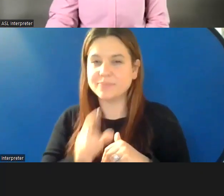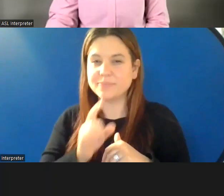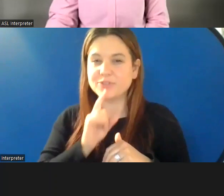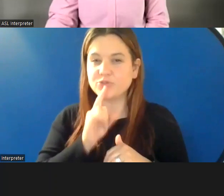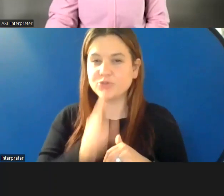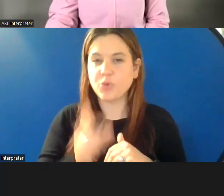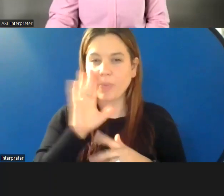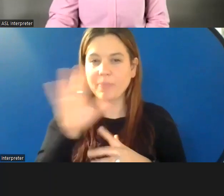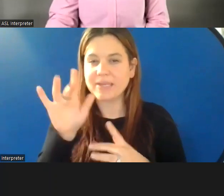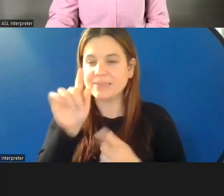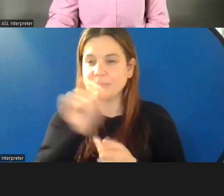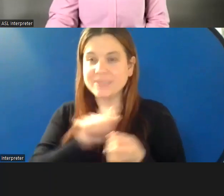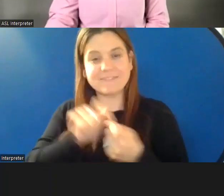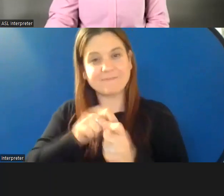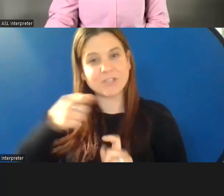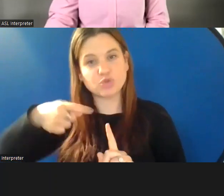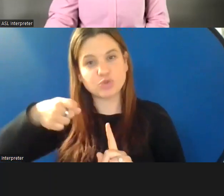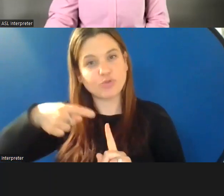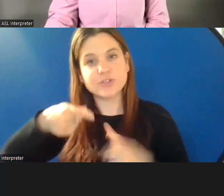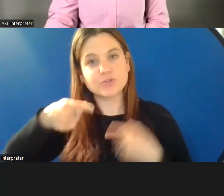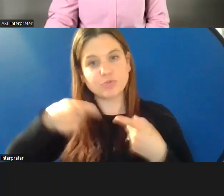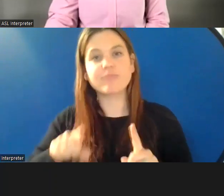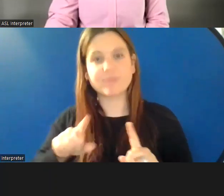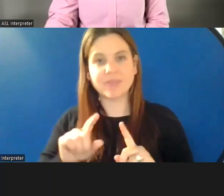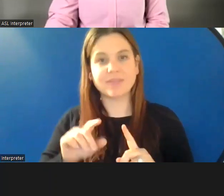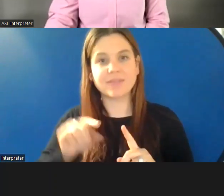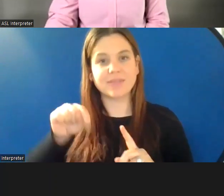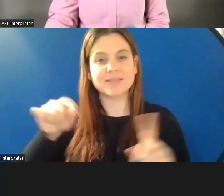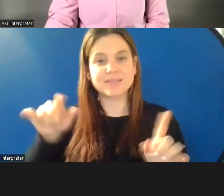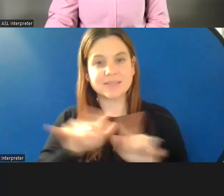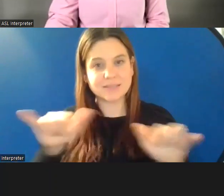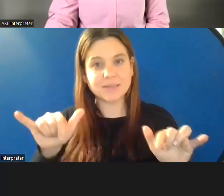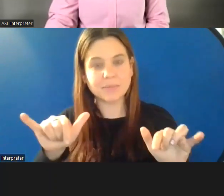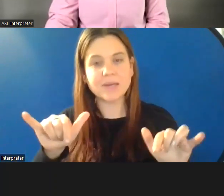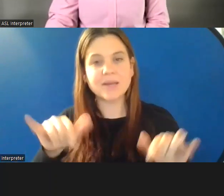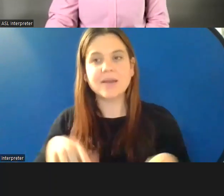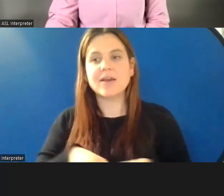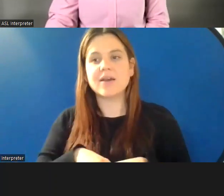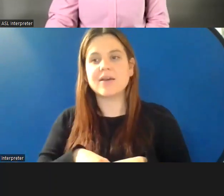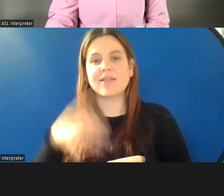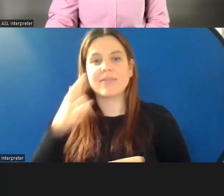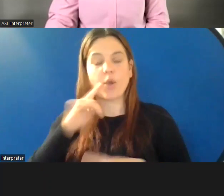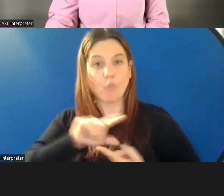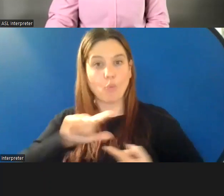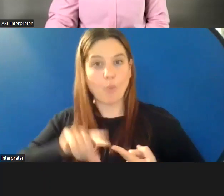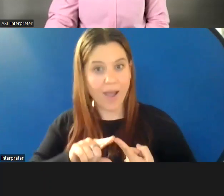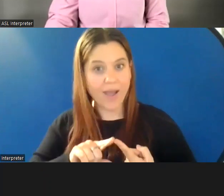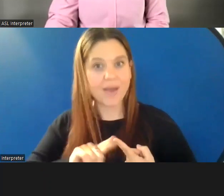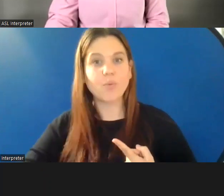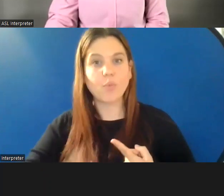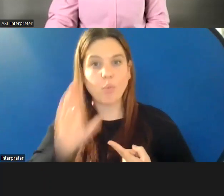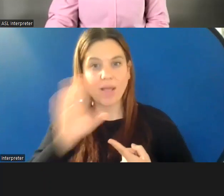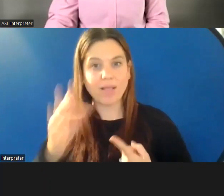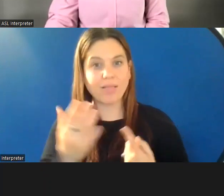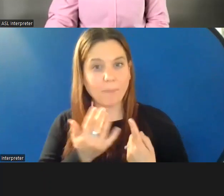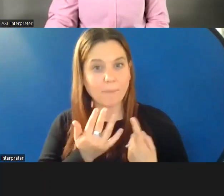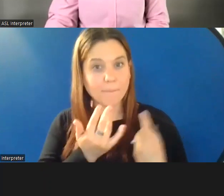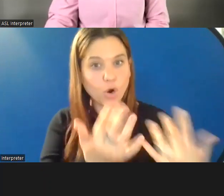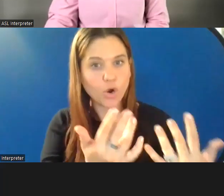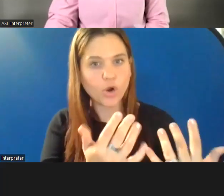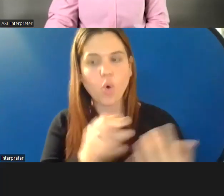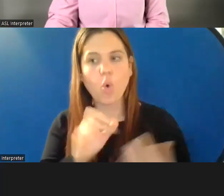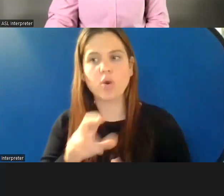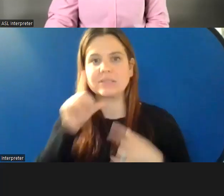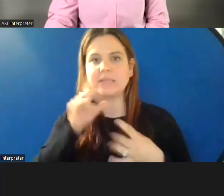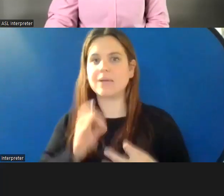of these ecosystems, you know, with regard to when we would burn or not burn.